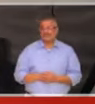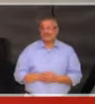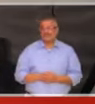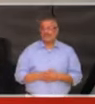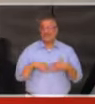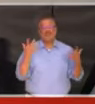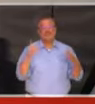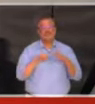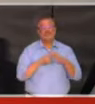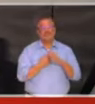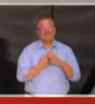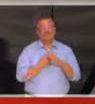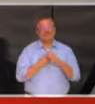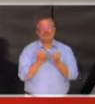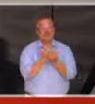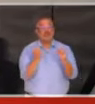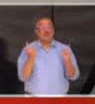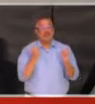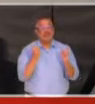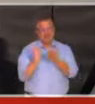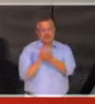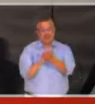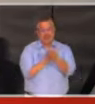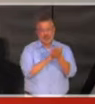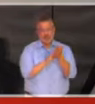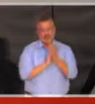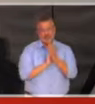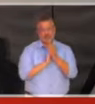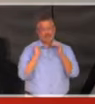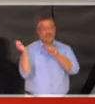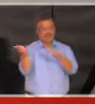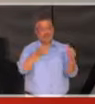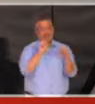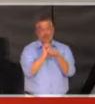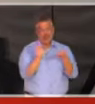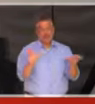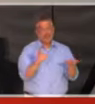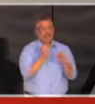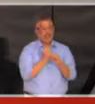Let's start. I want everybody to give a round of applause to yourself for the work that you did